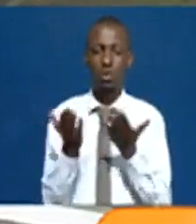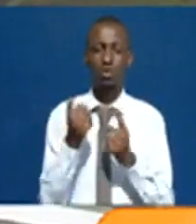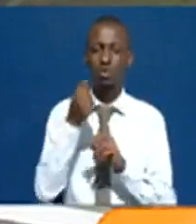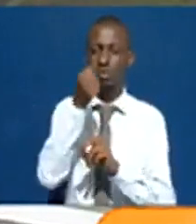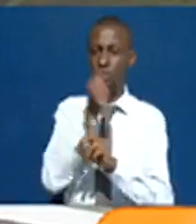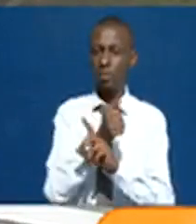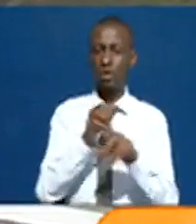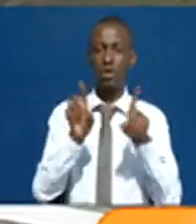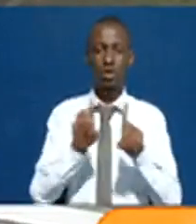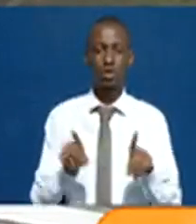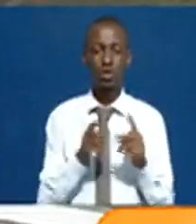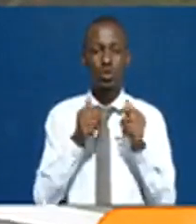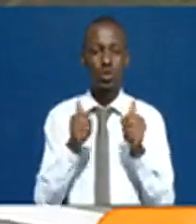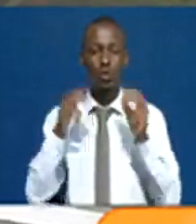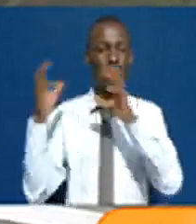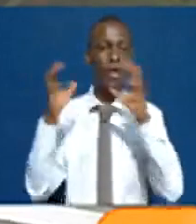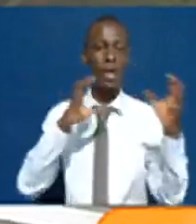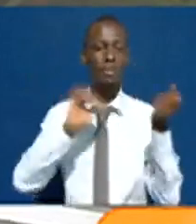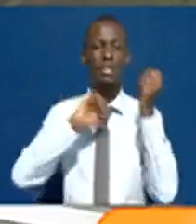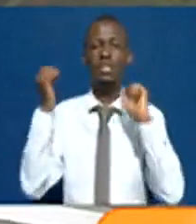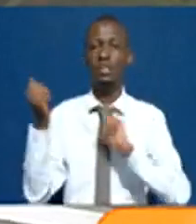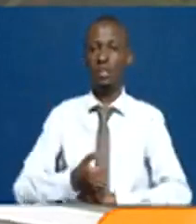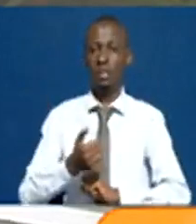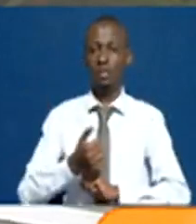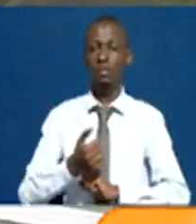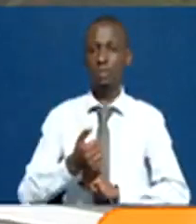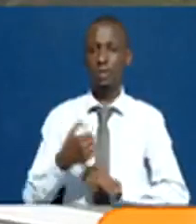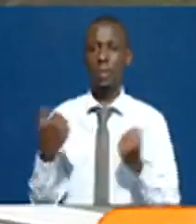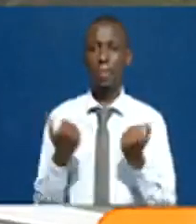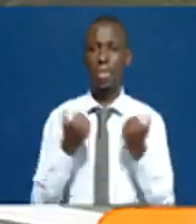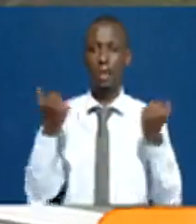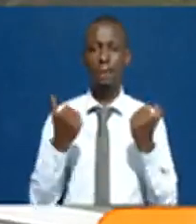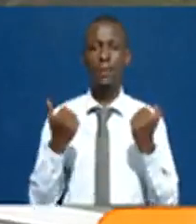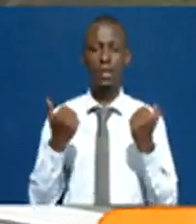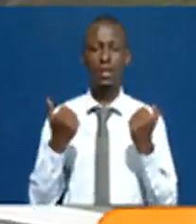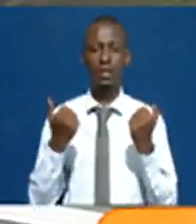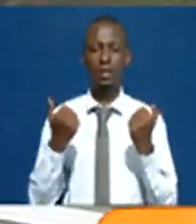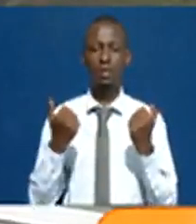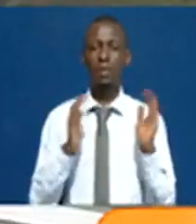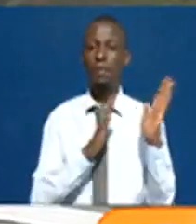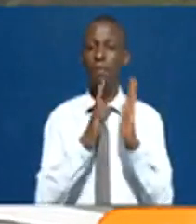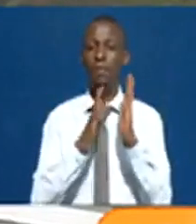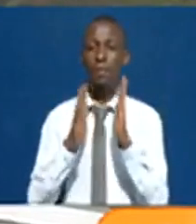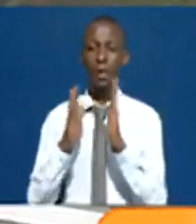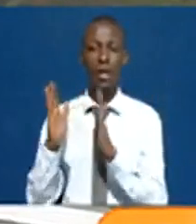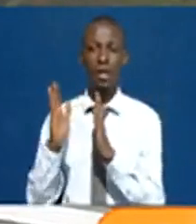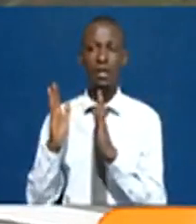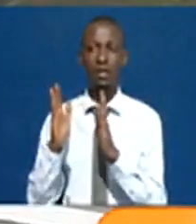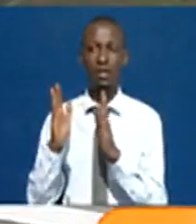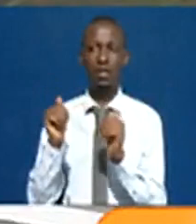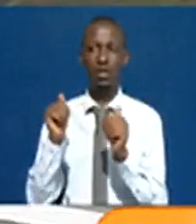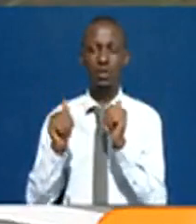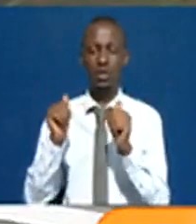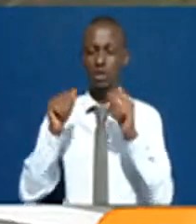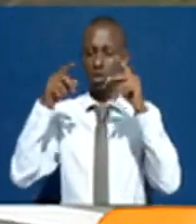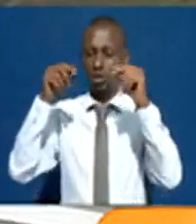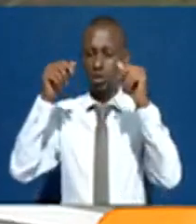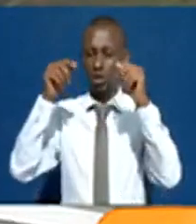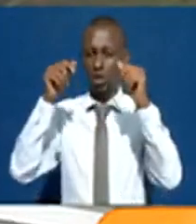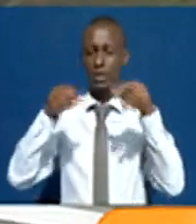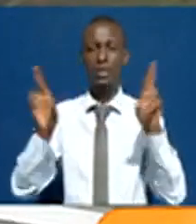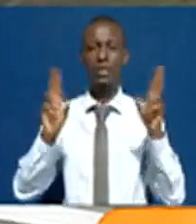and cope with climate change. One such practice is the deep tillage method, which involves loosening the soil to allow